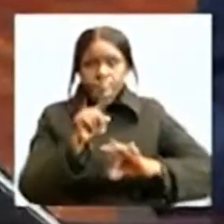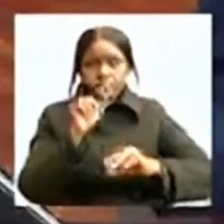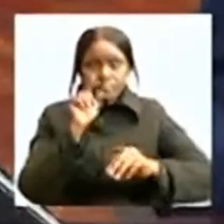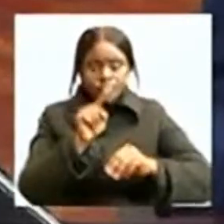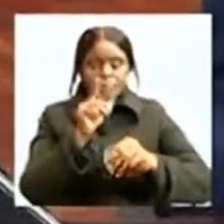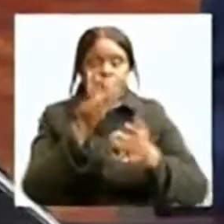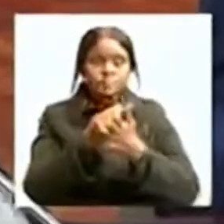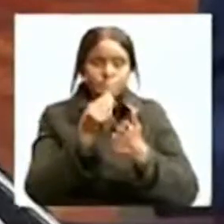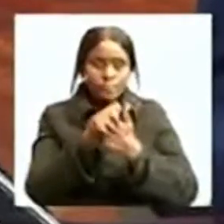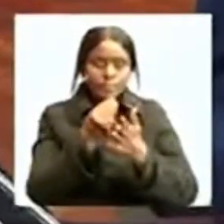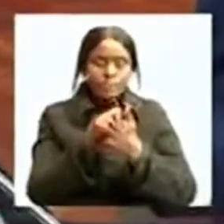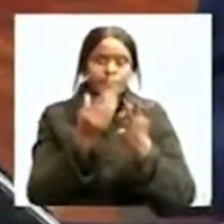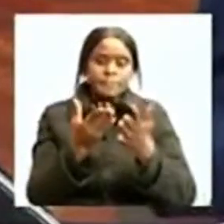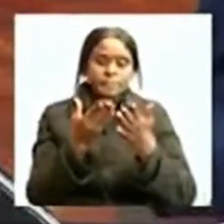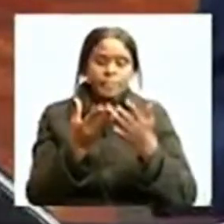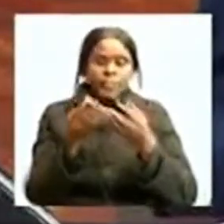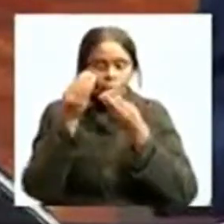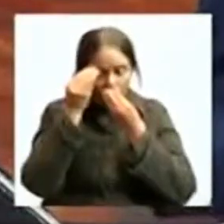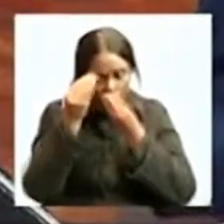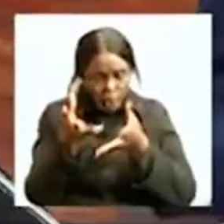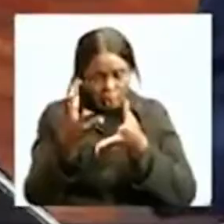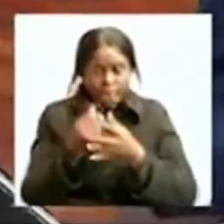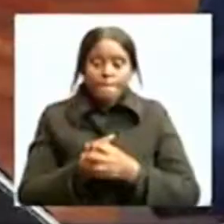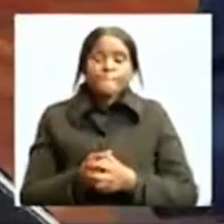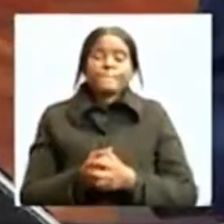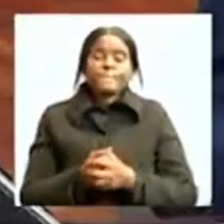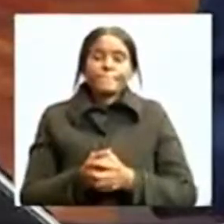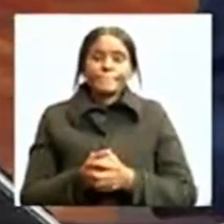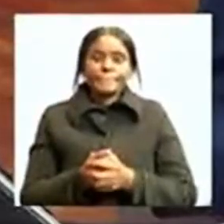on financial compliance.